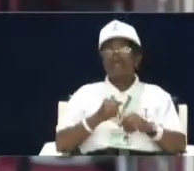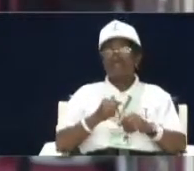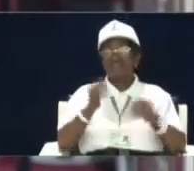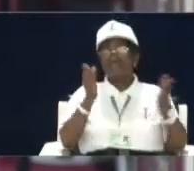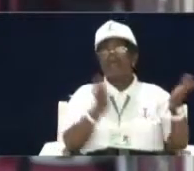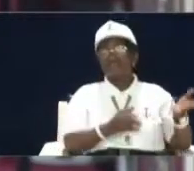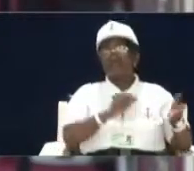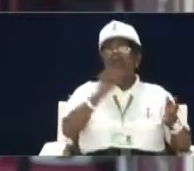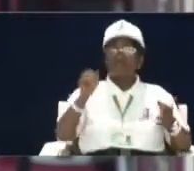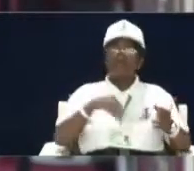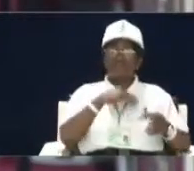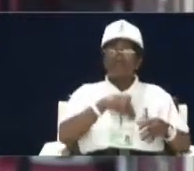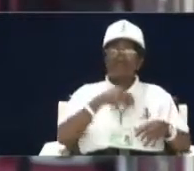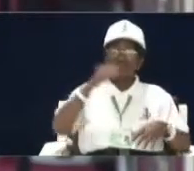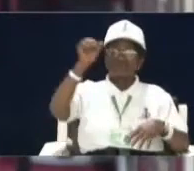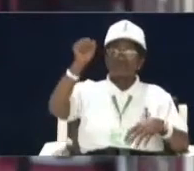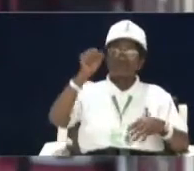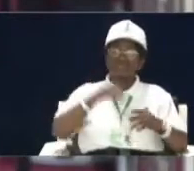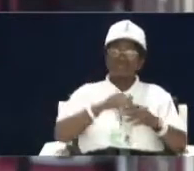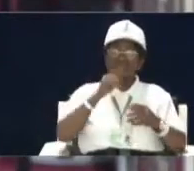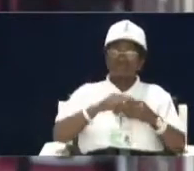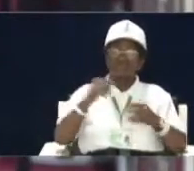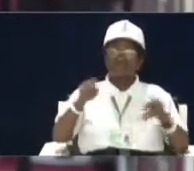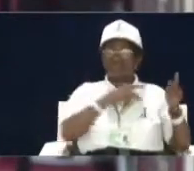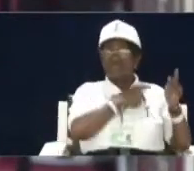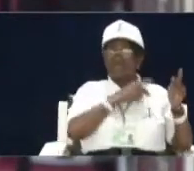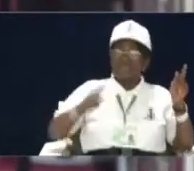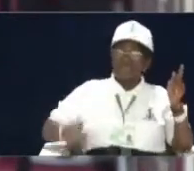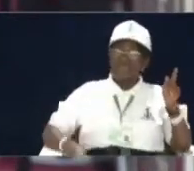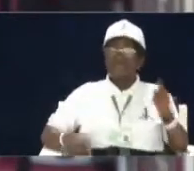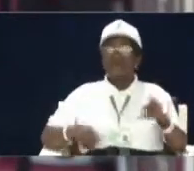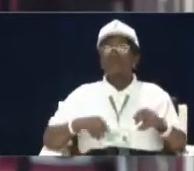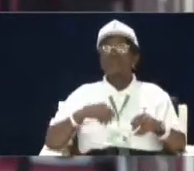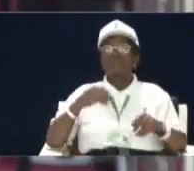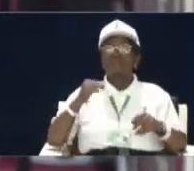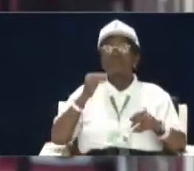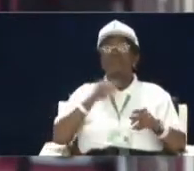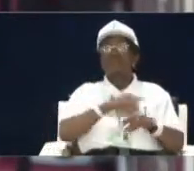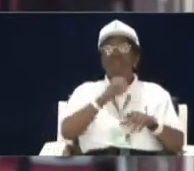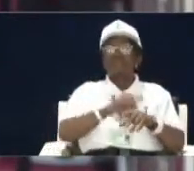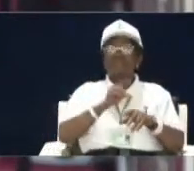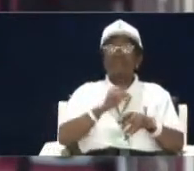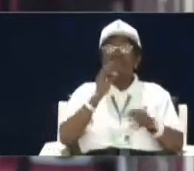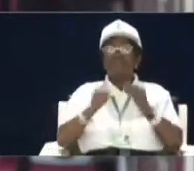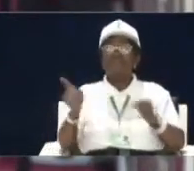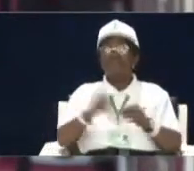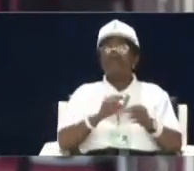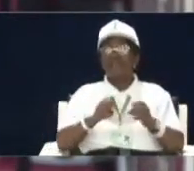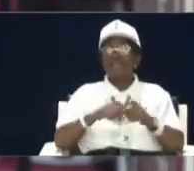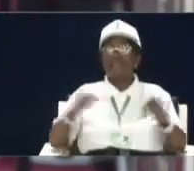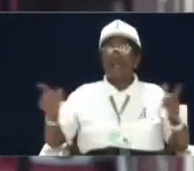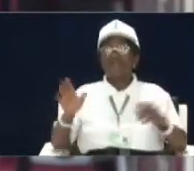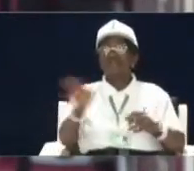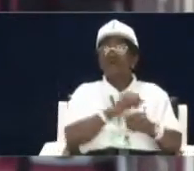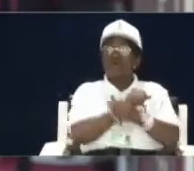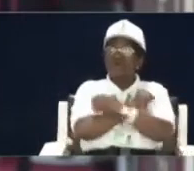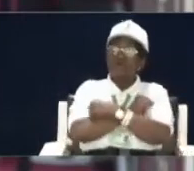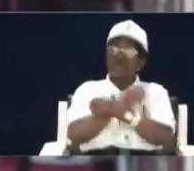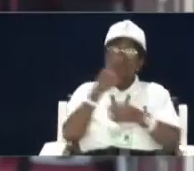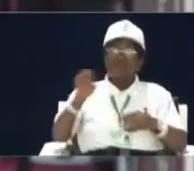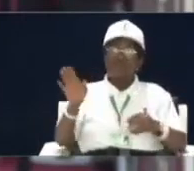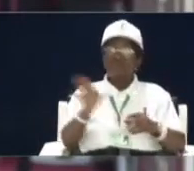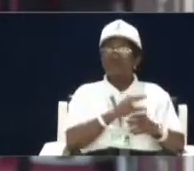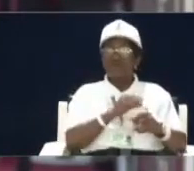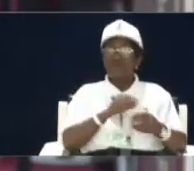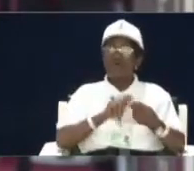bringing souls into the kingdom. If you enlarge your love for your neighbor,